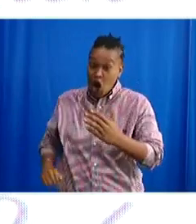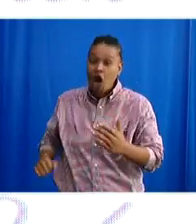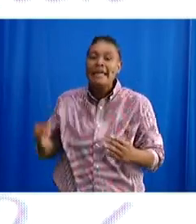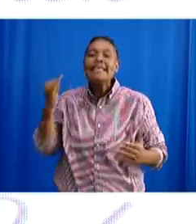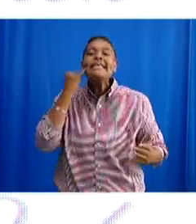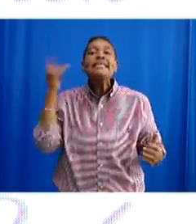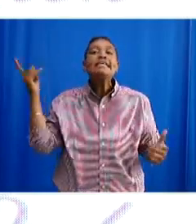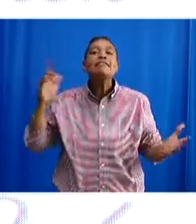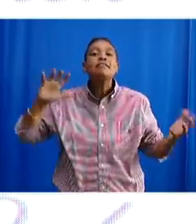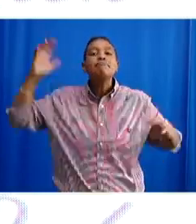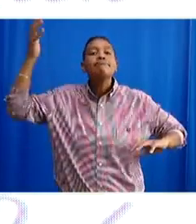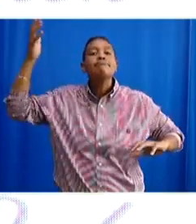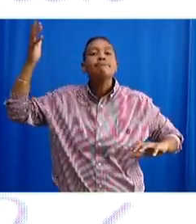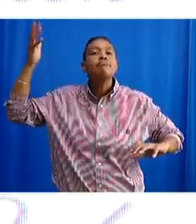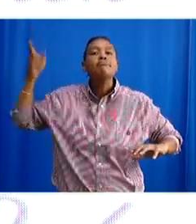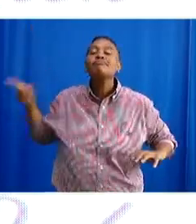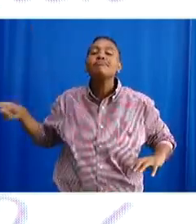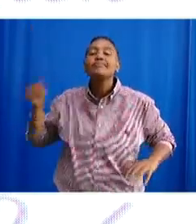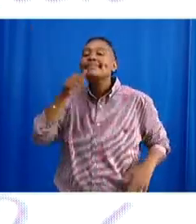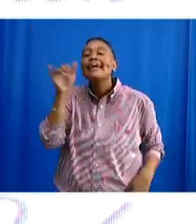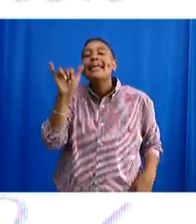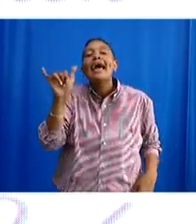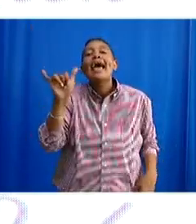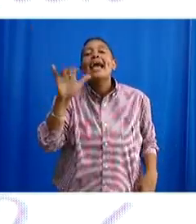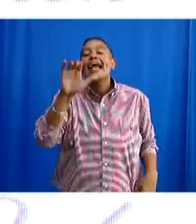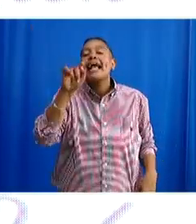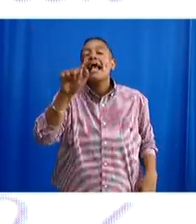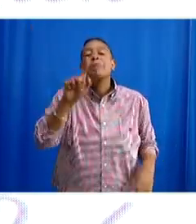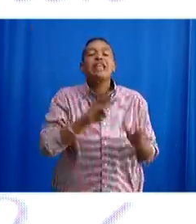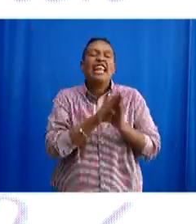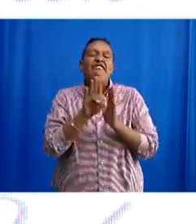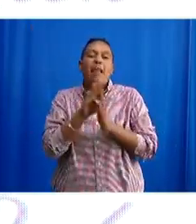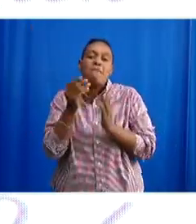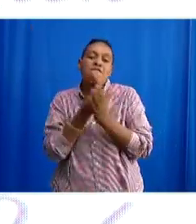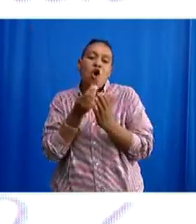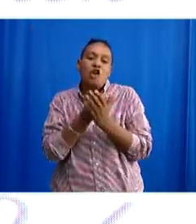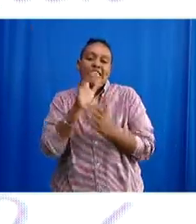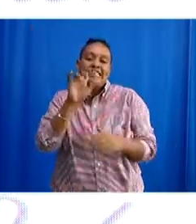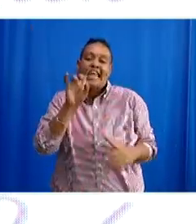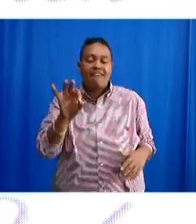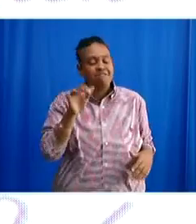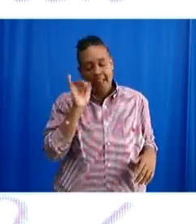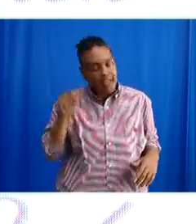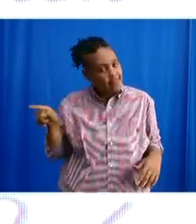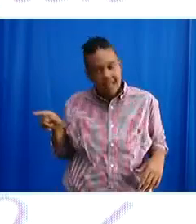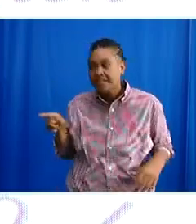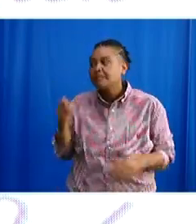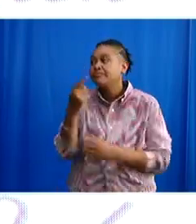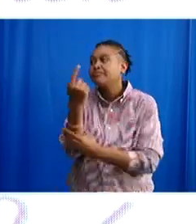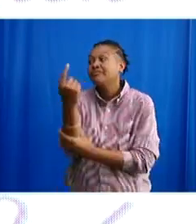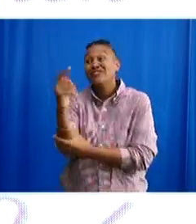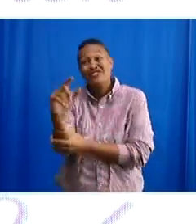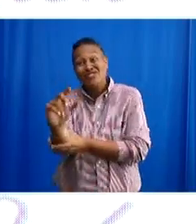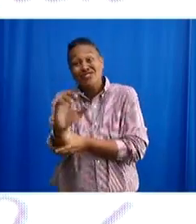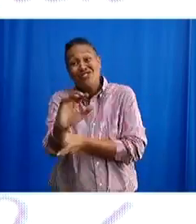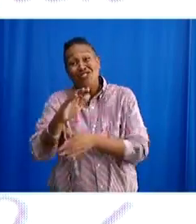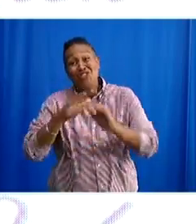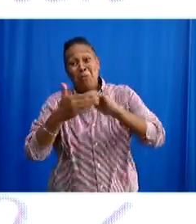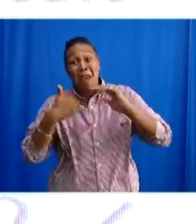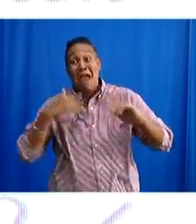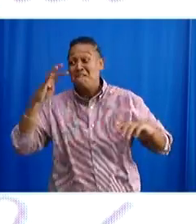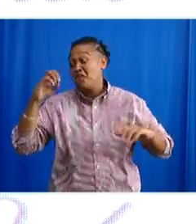of natural disaster. And this is not going to be like the Capital Development Fund, which Jamaica has had for 40